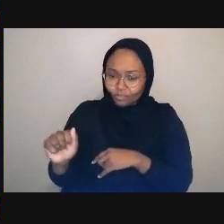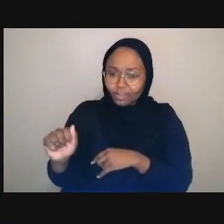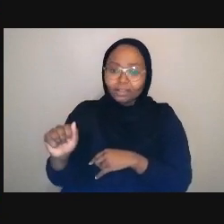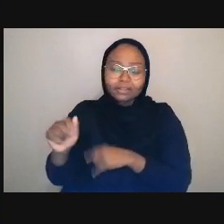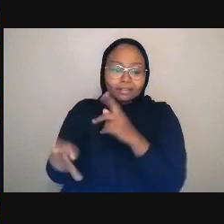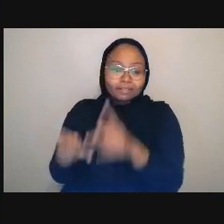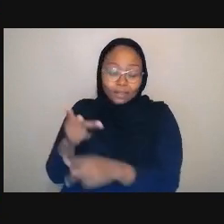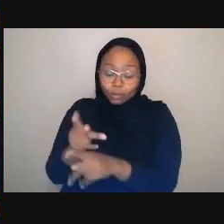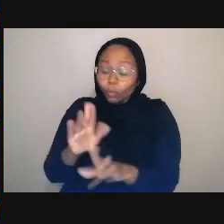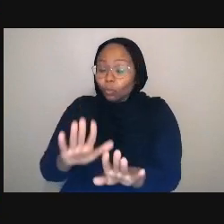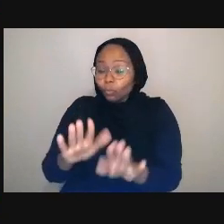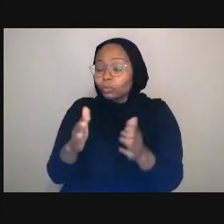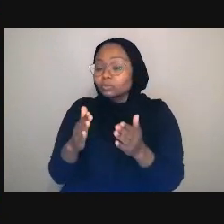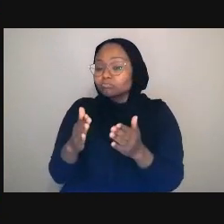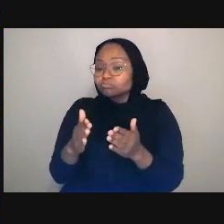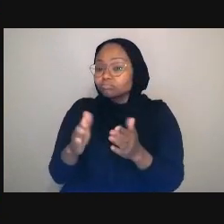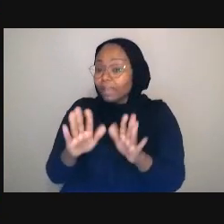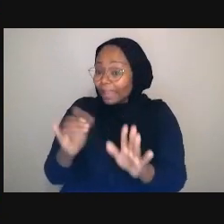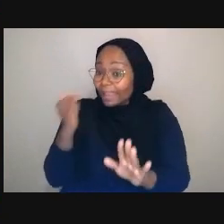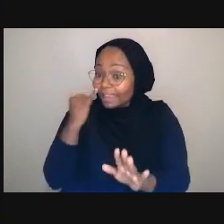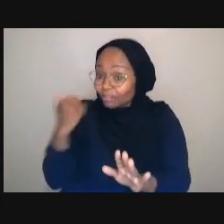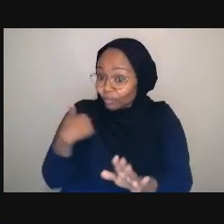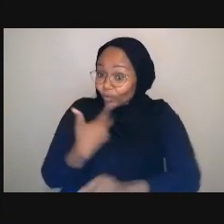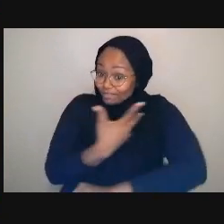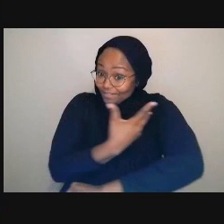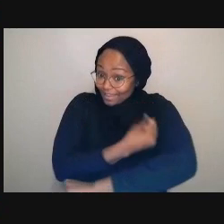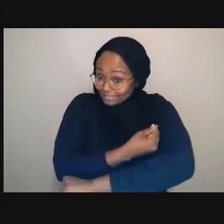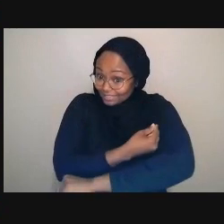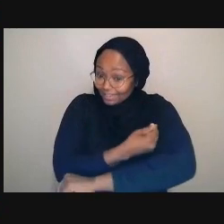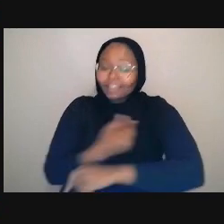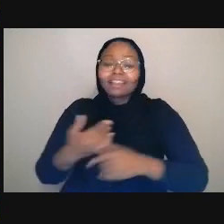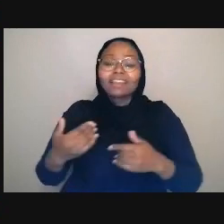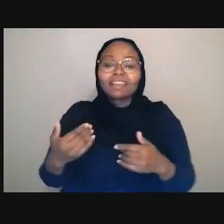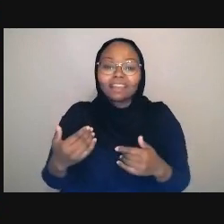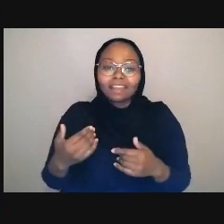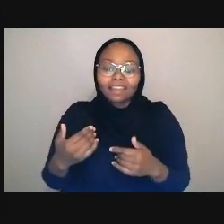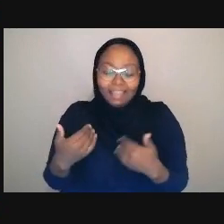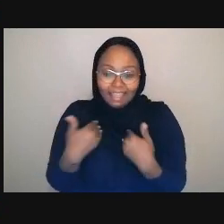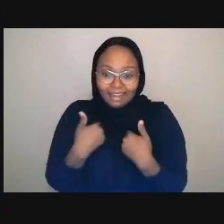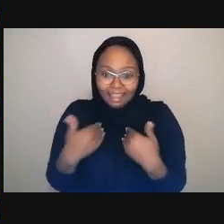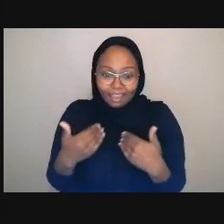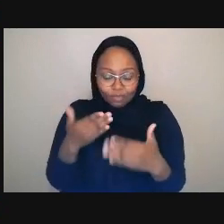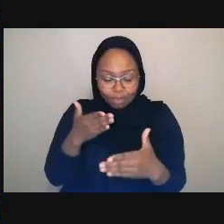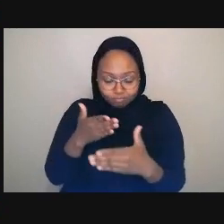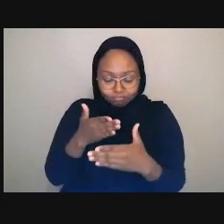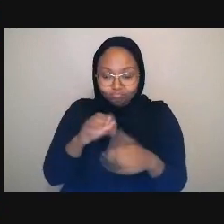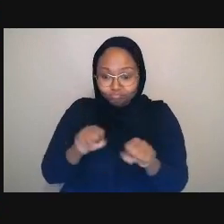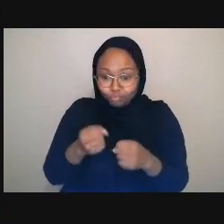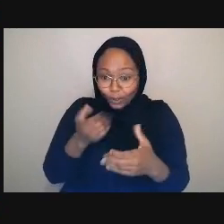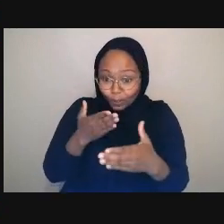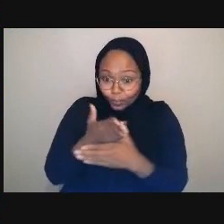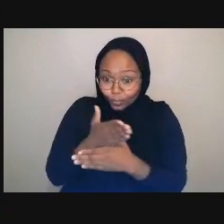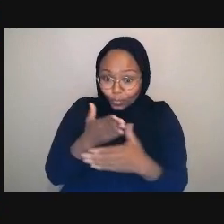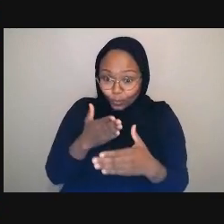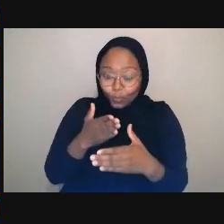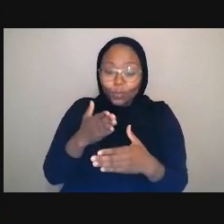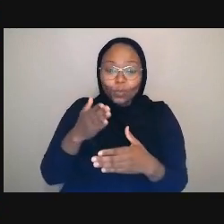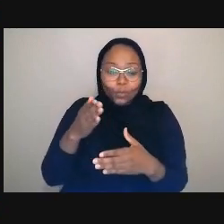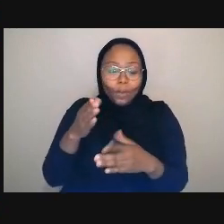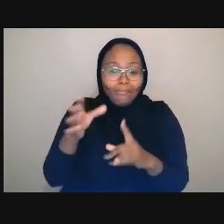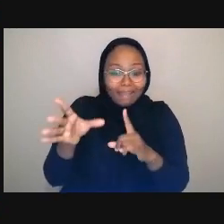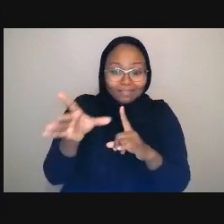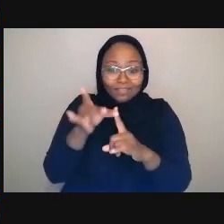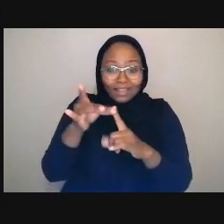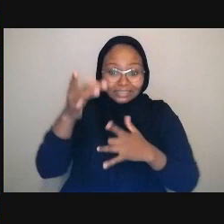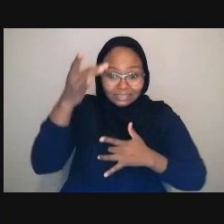you're vaccinated and get a breakthrough infection, you are quite capable of transmitting